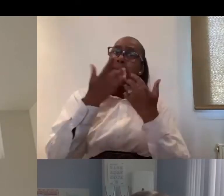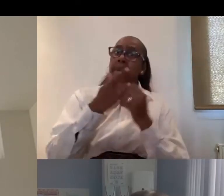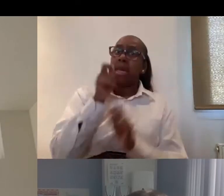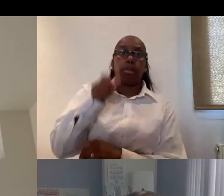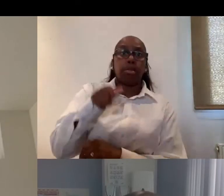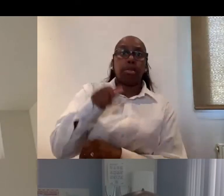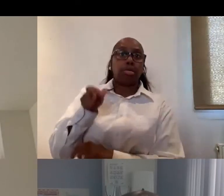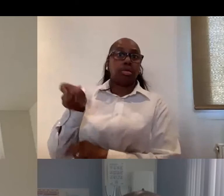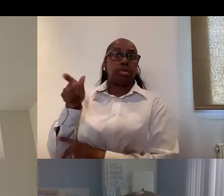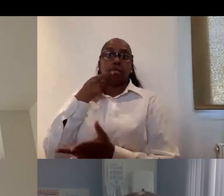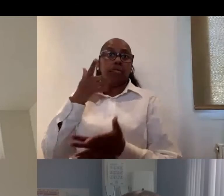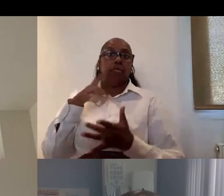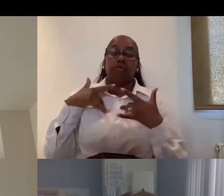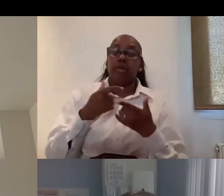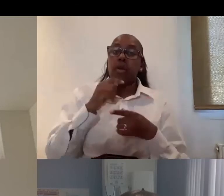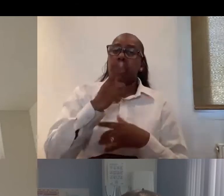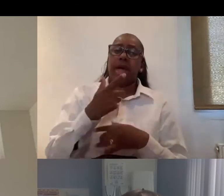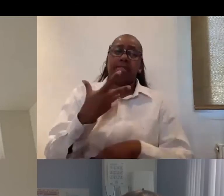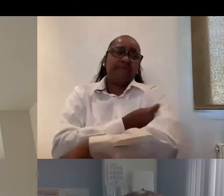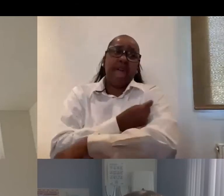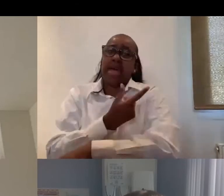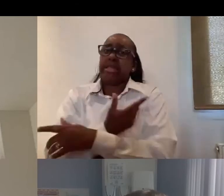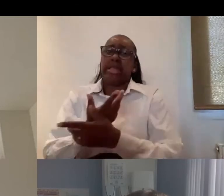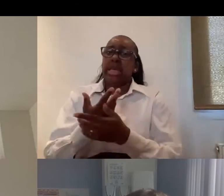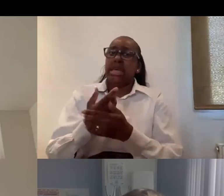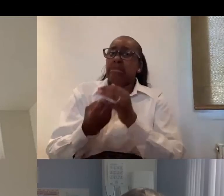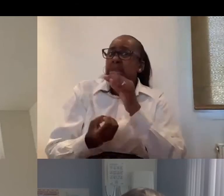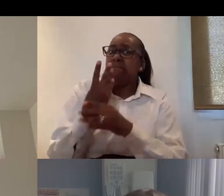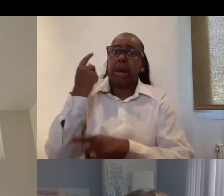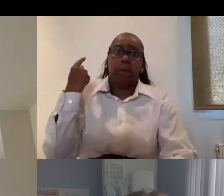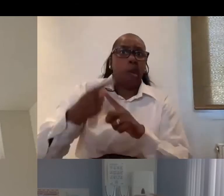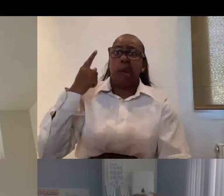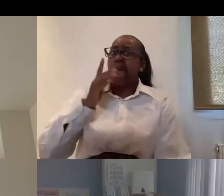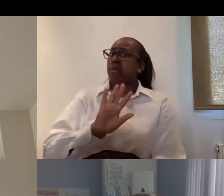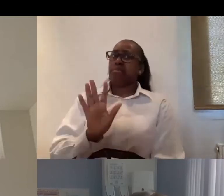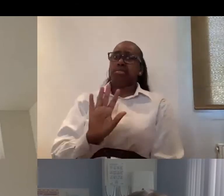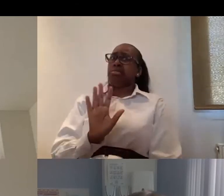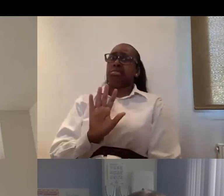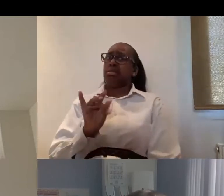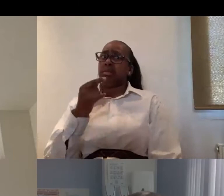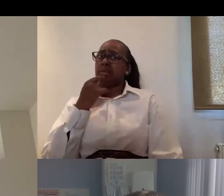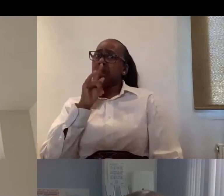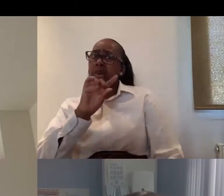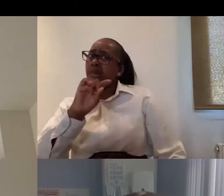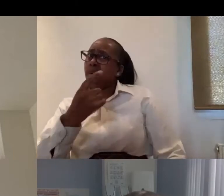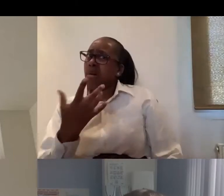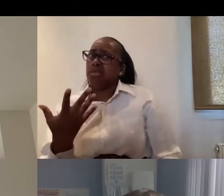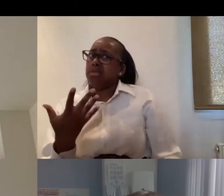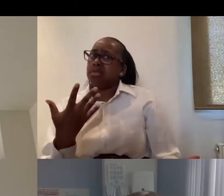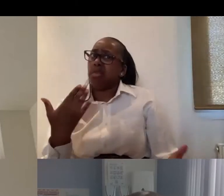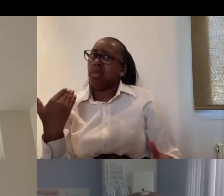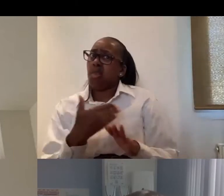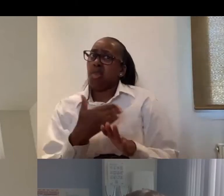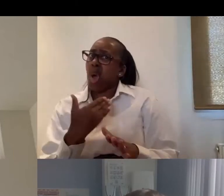who feel that the vaccine has been produced too quickly, and therefore they think it can't possibly have